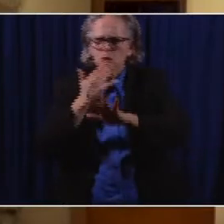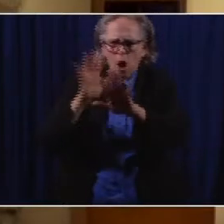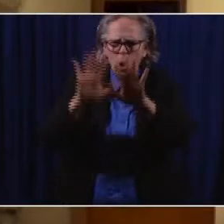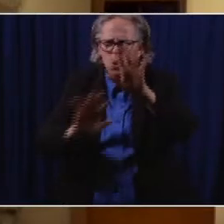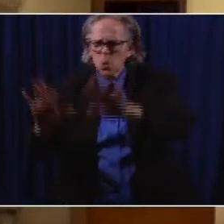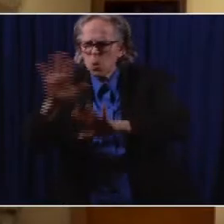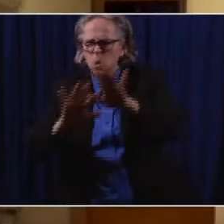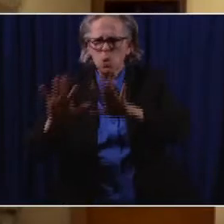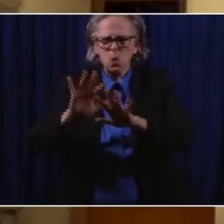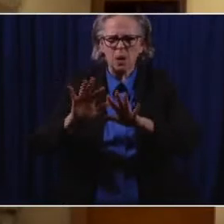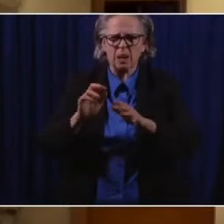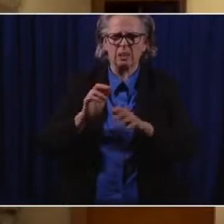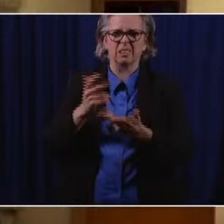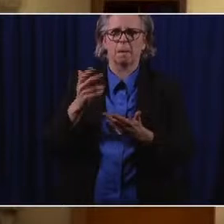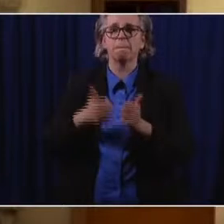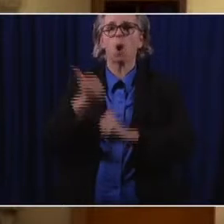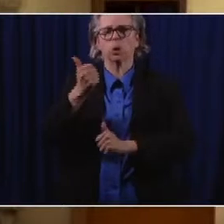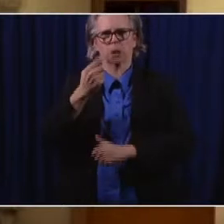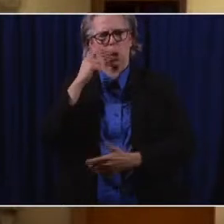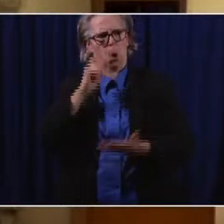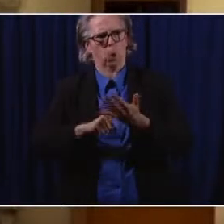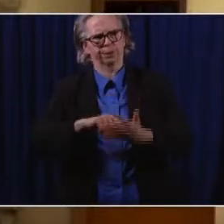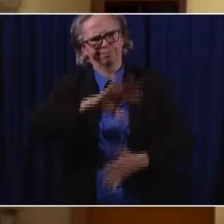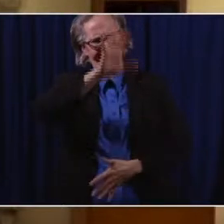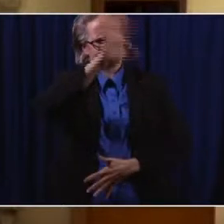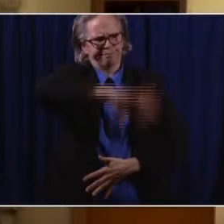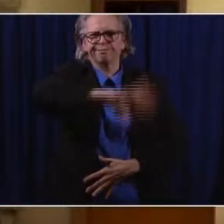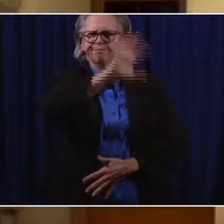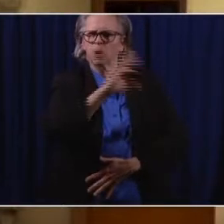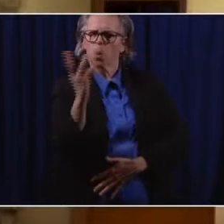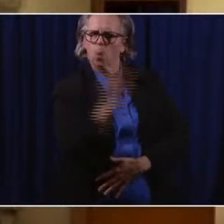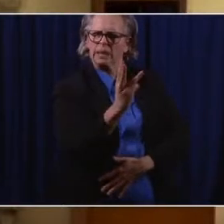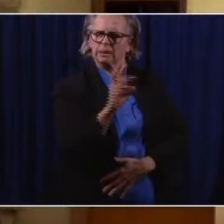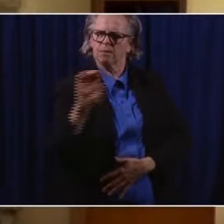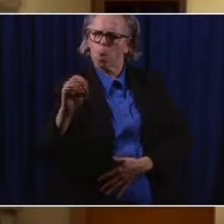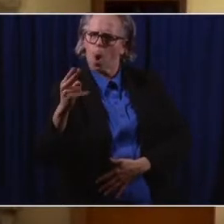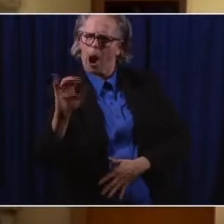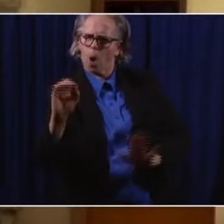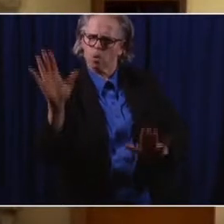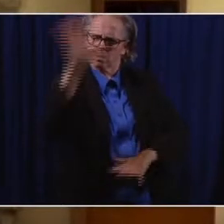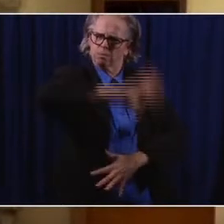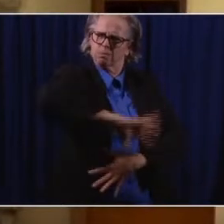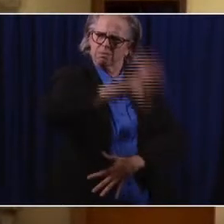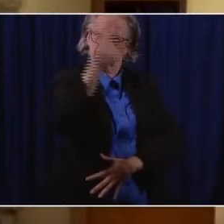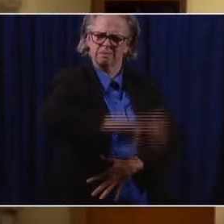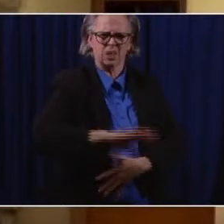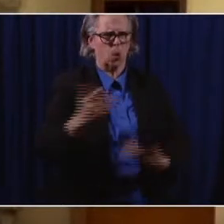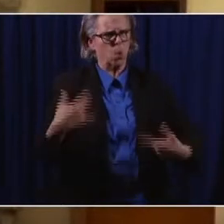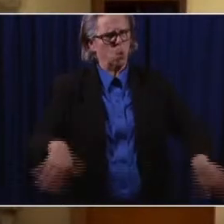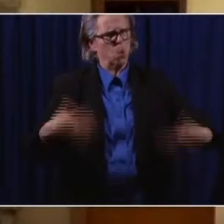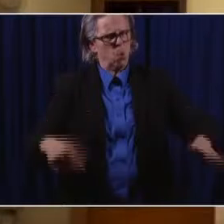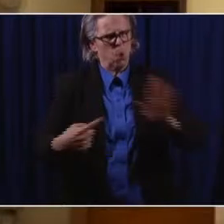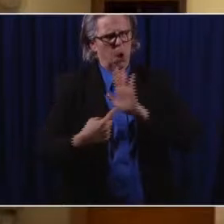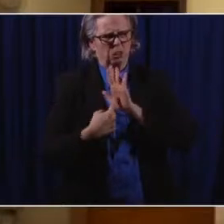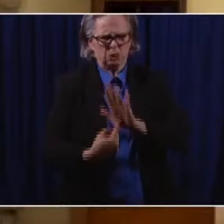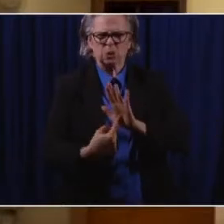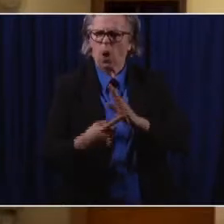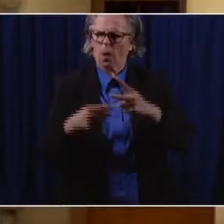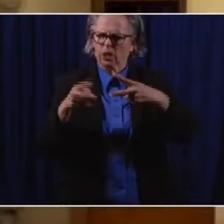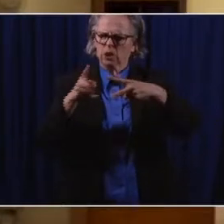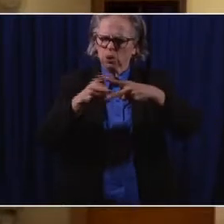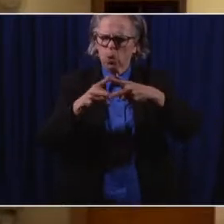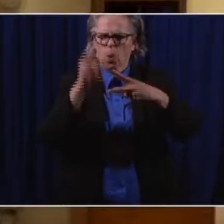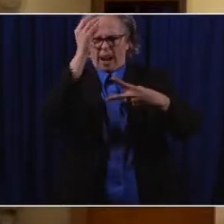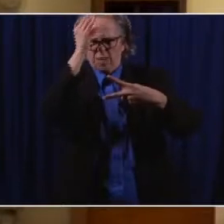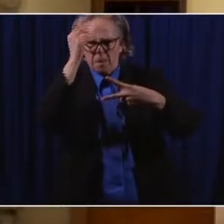But that's, again, a new map. We'll put that up so people can see it. It is a combination of several other maps, and we